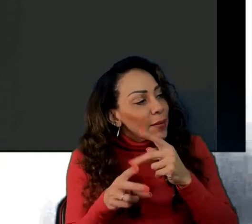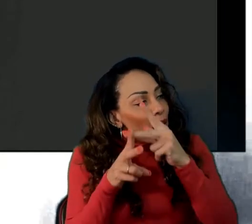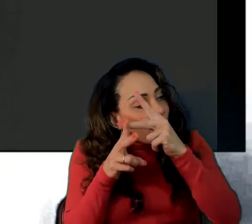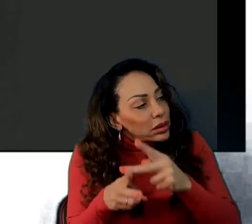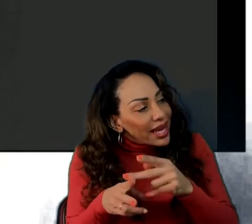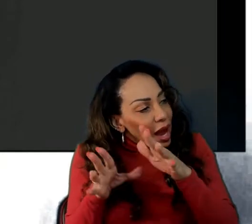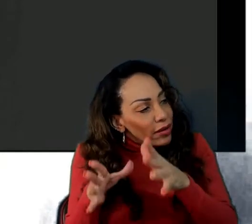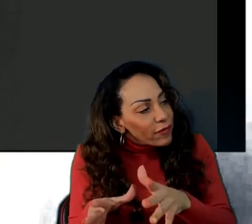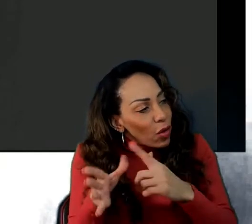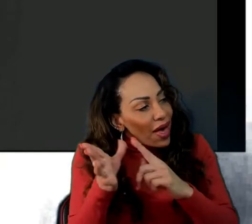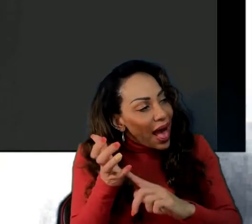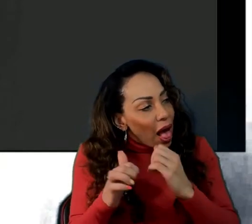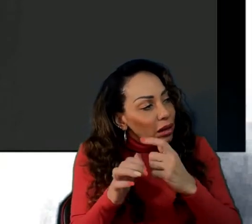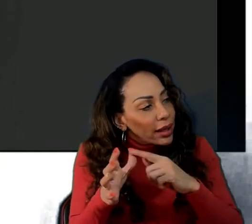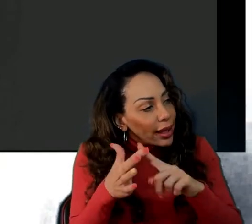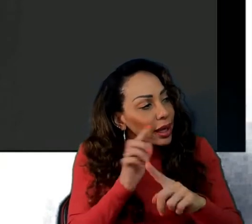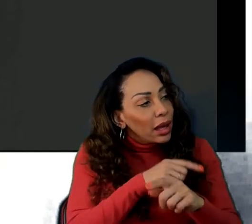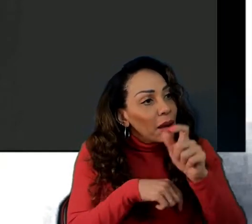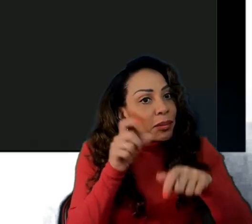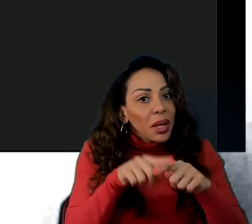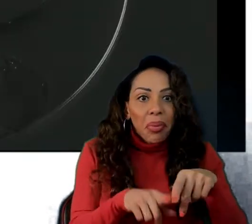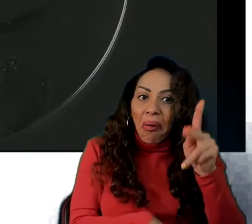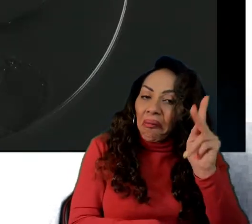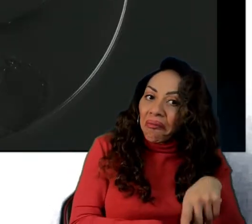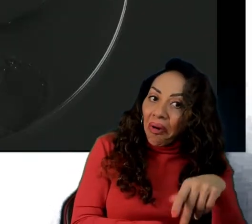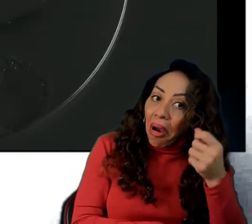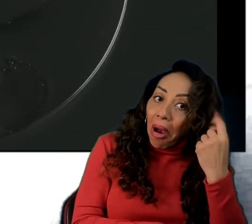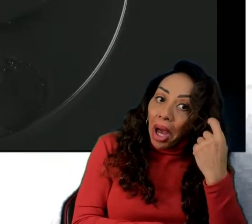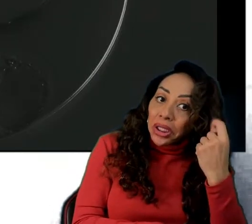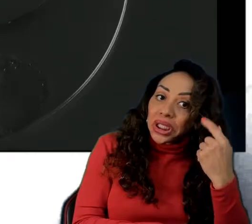of that. And they were happy to wait.